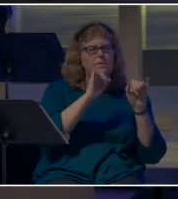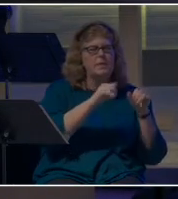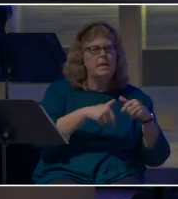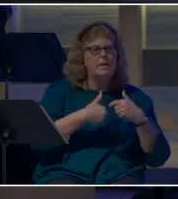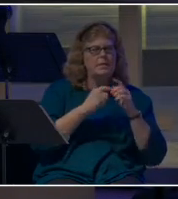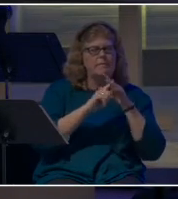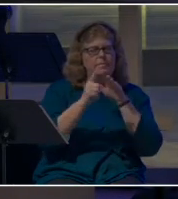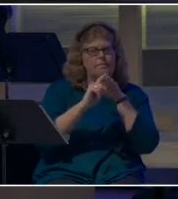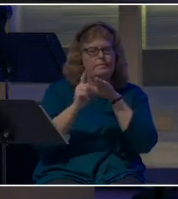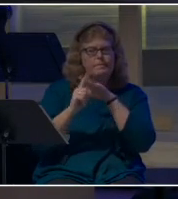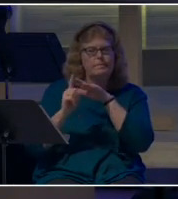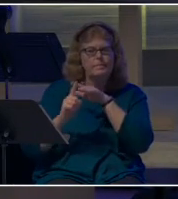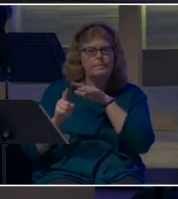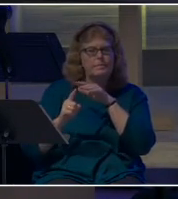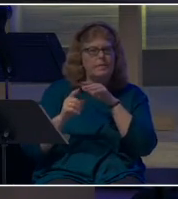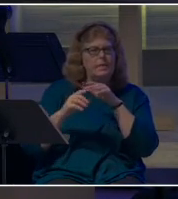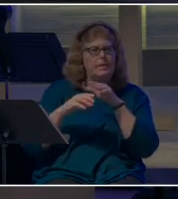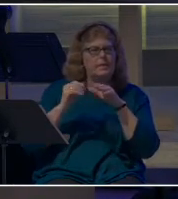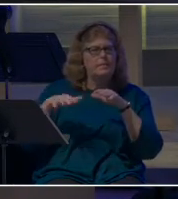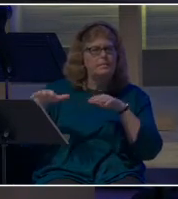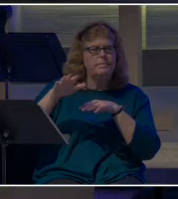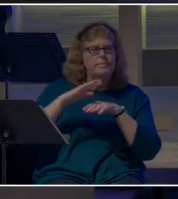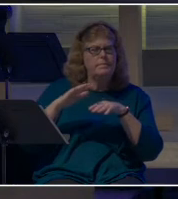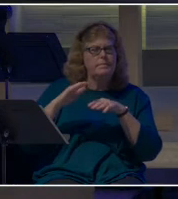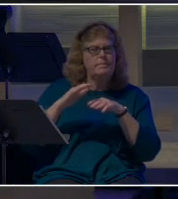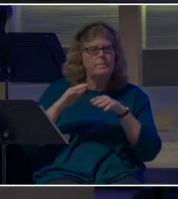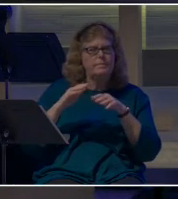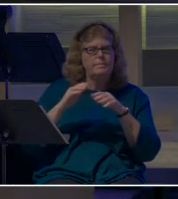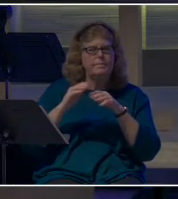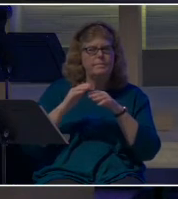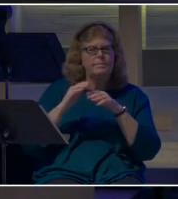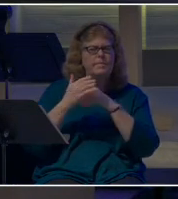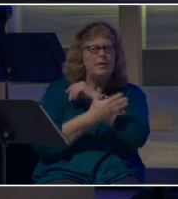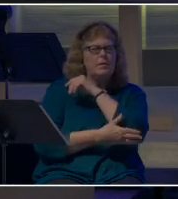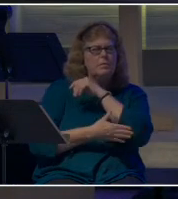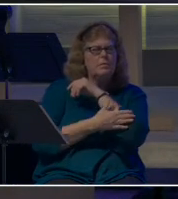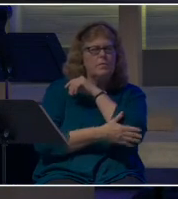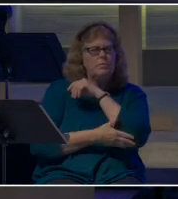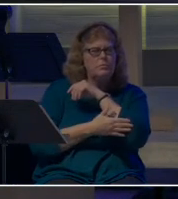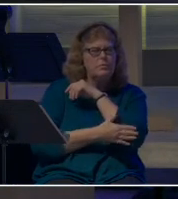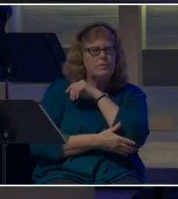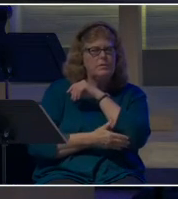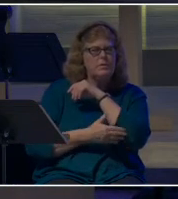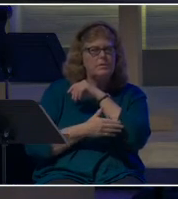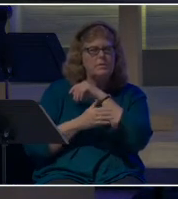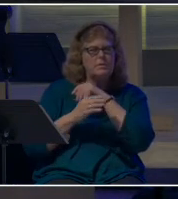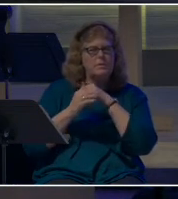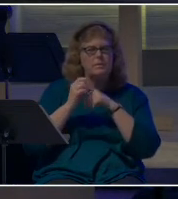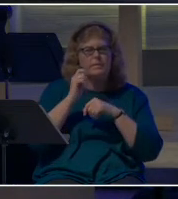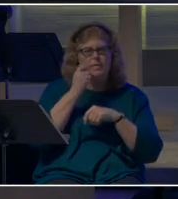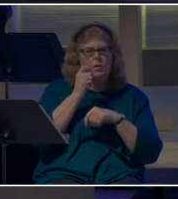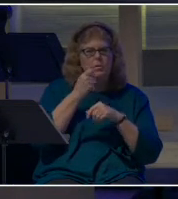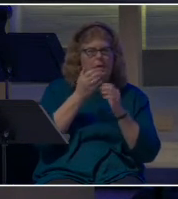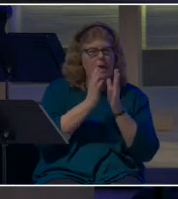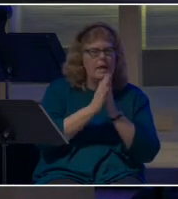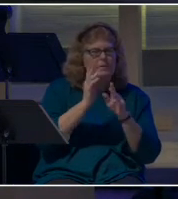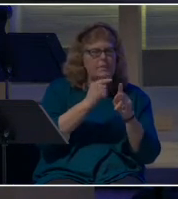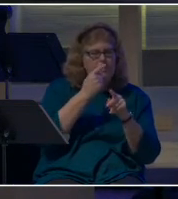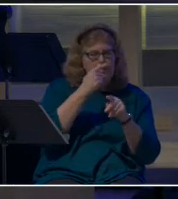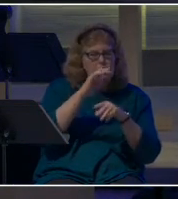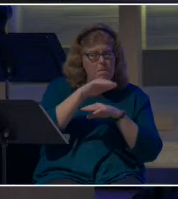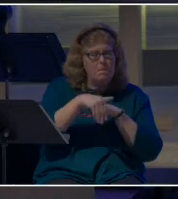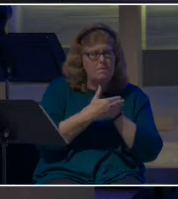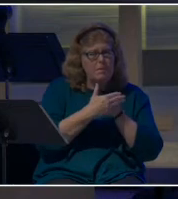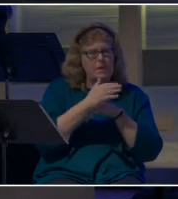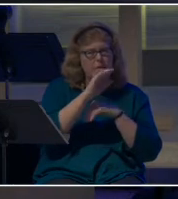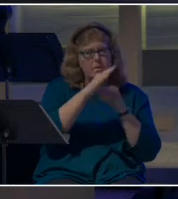run, out in the very remote country area, asking people to host him for a night or